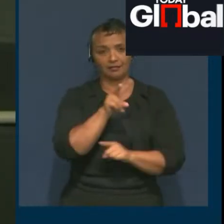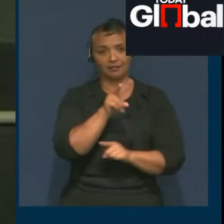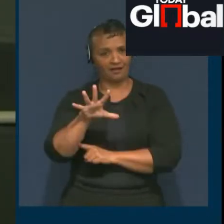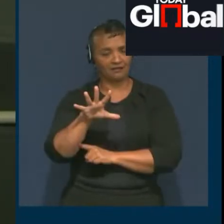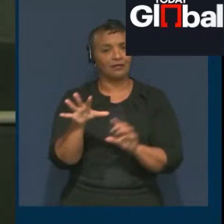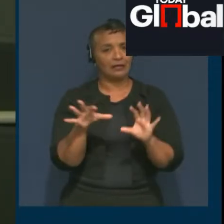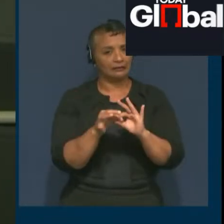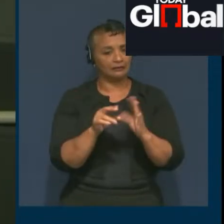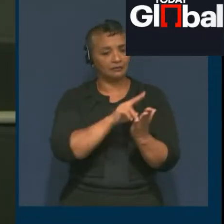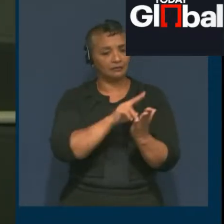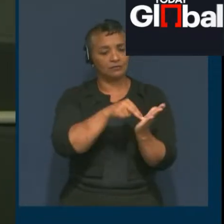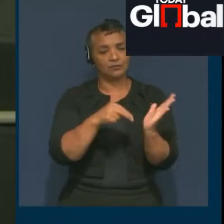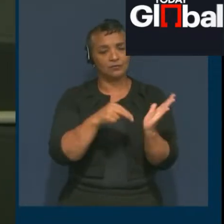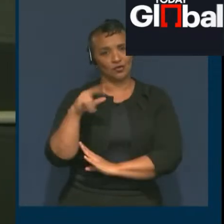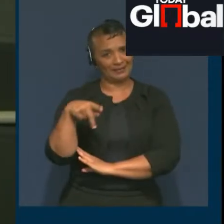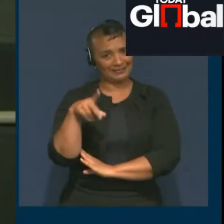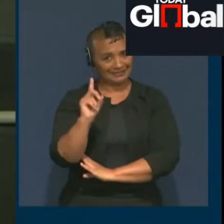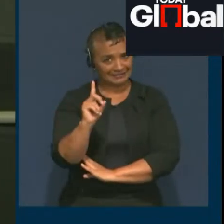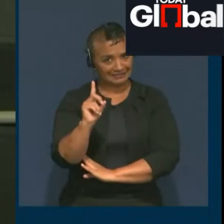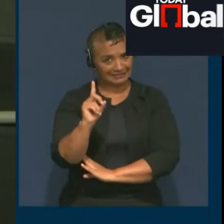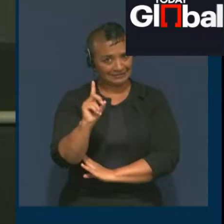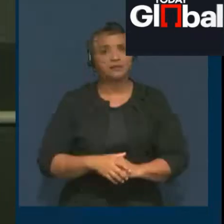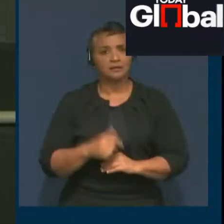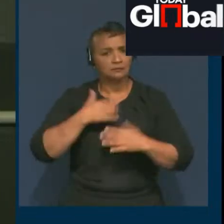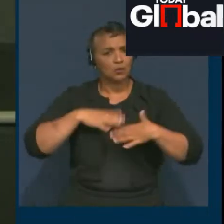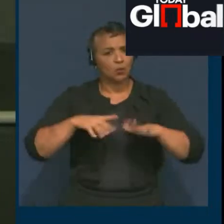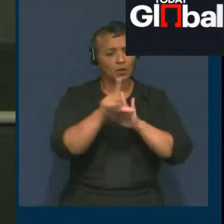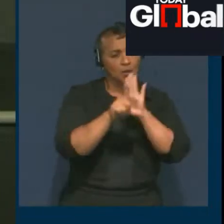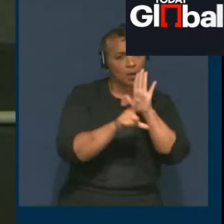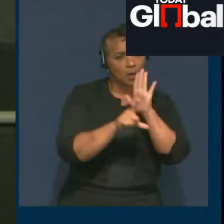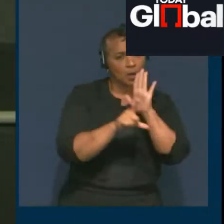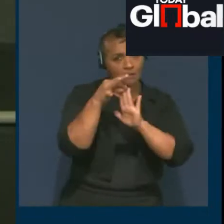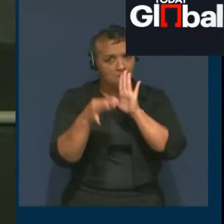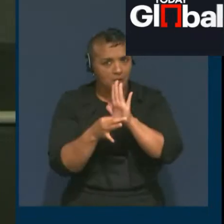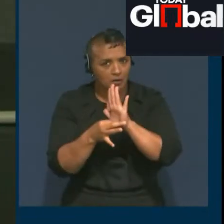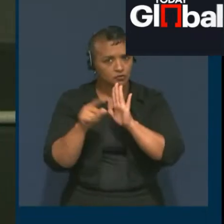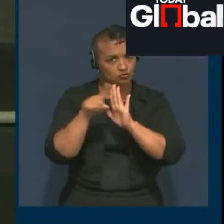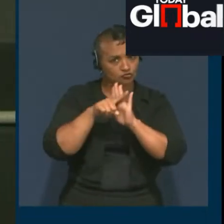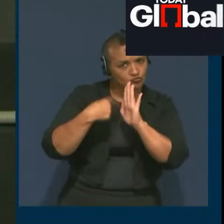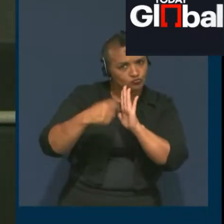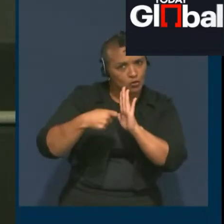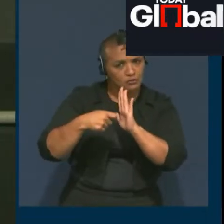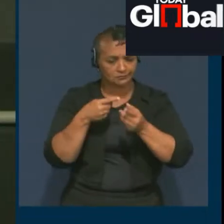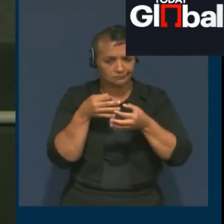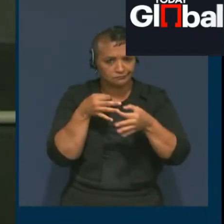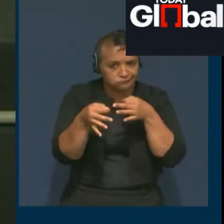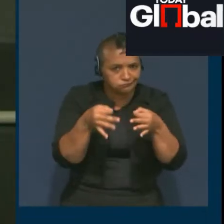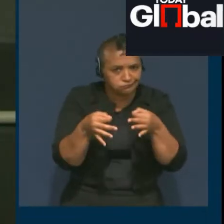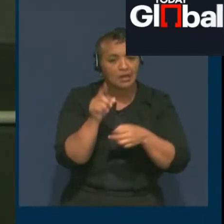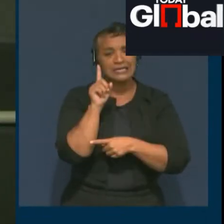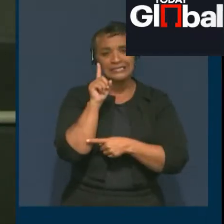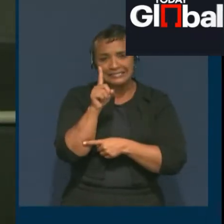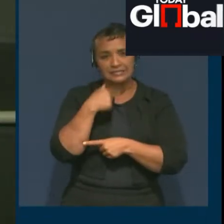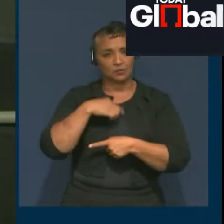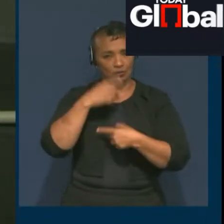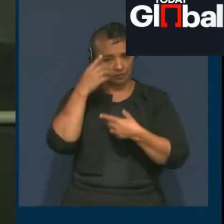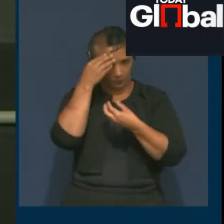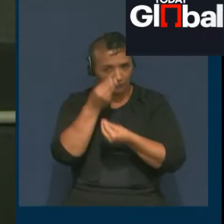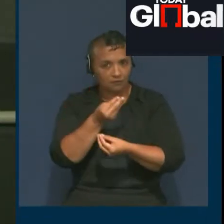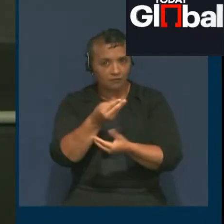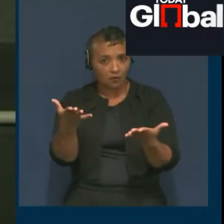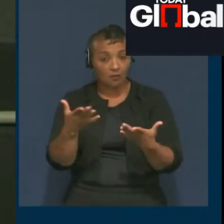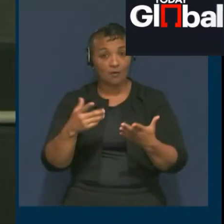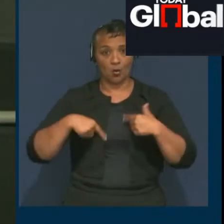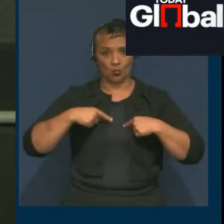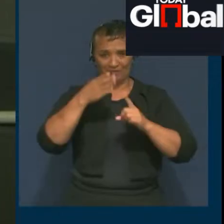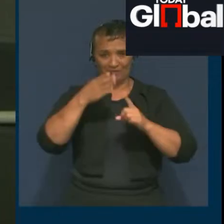Persons with Disabilities. Before speaking about legislation, policies, and programs, I would like to begin where all our efforts must begin with the human